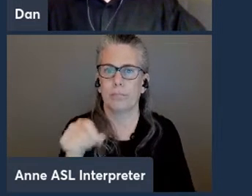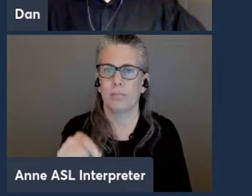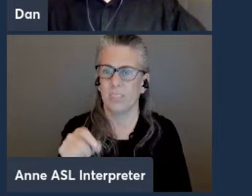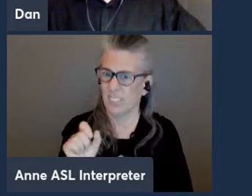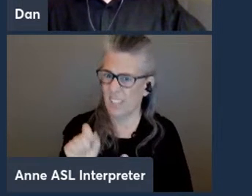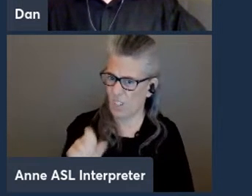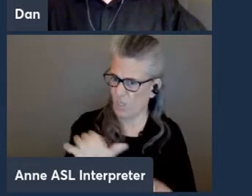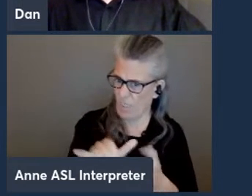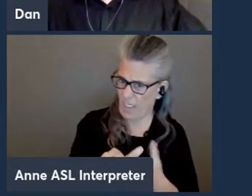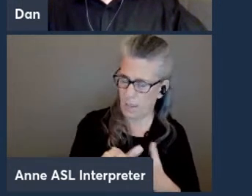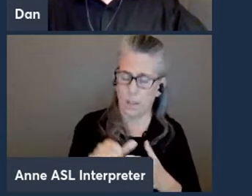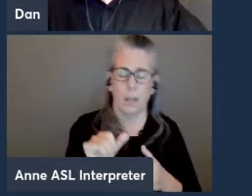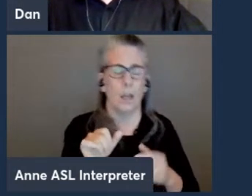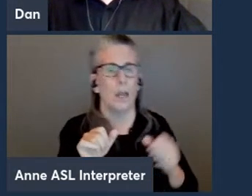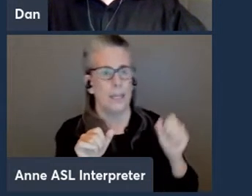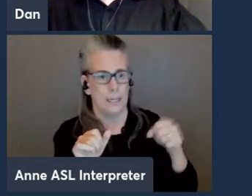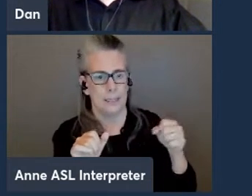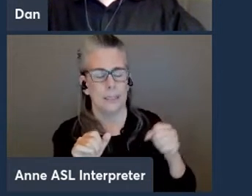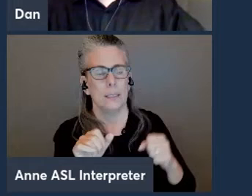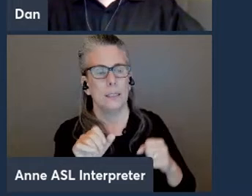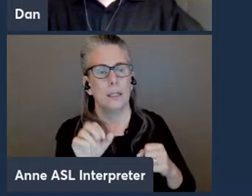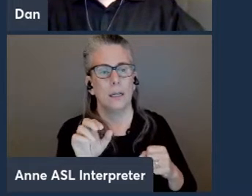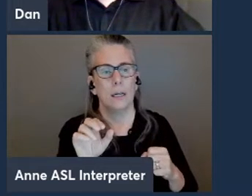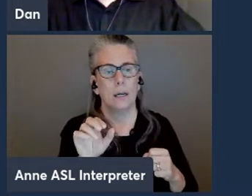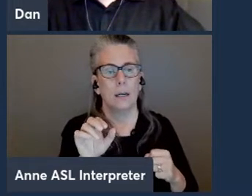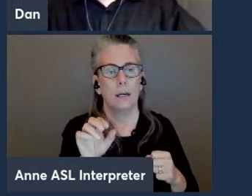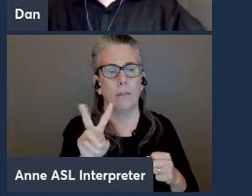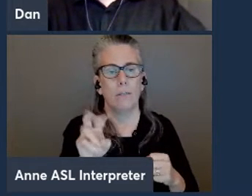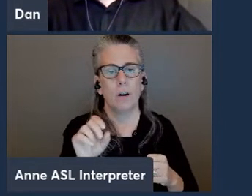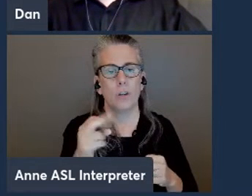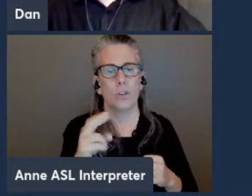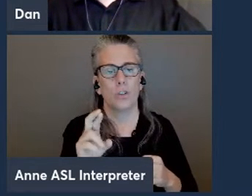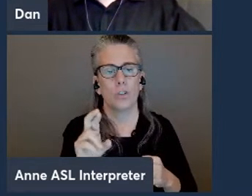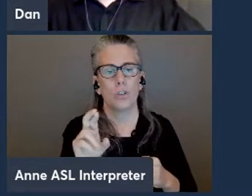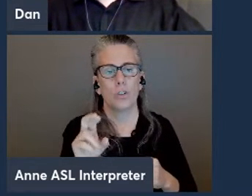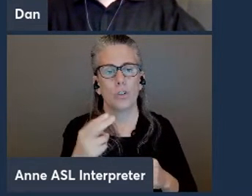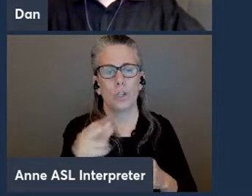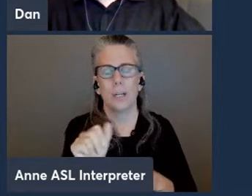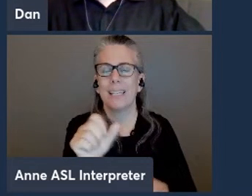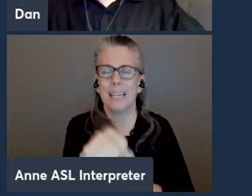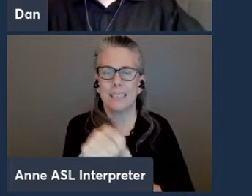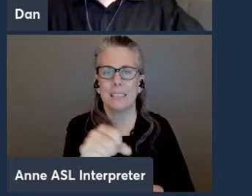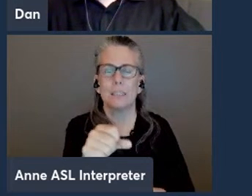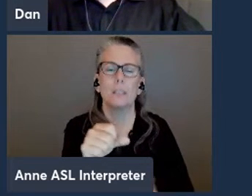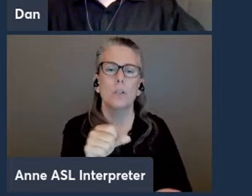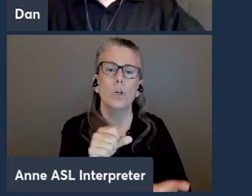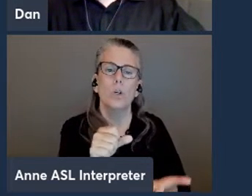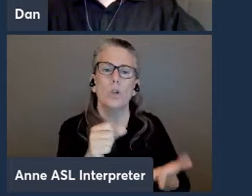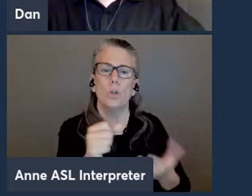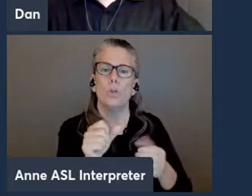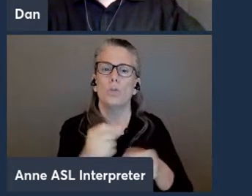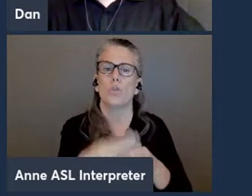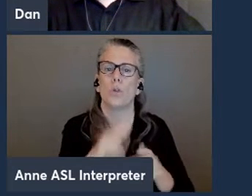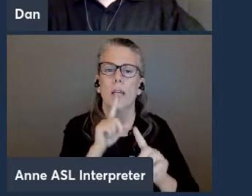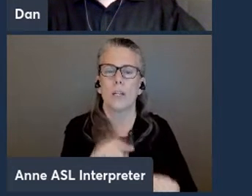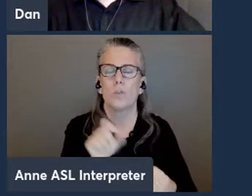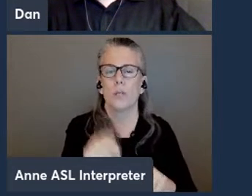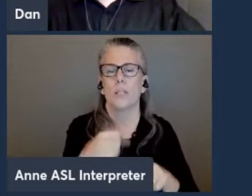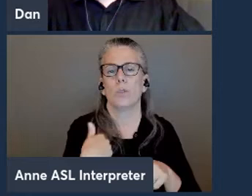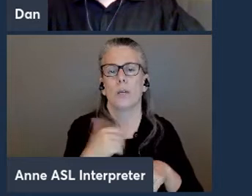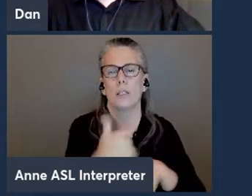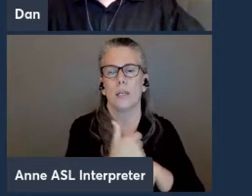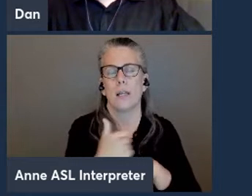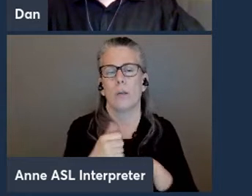Yes, absolutely. Okay. Yeah, just short answer is, you can have an alarm for the number of errors.